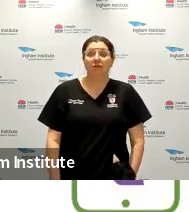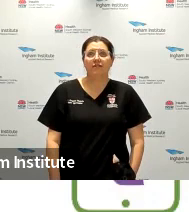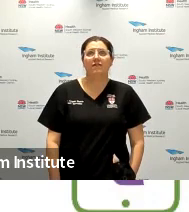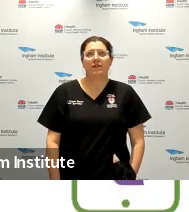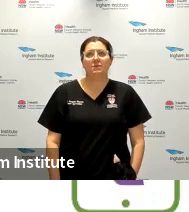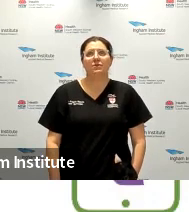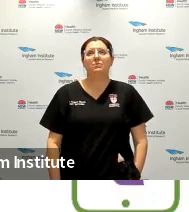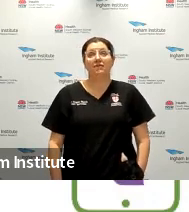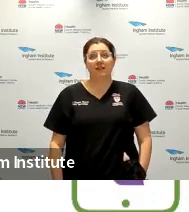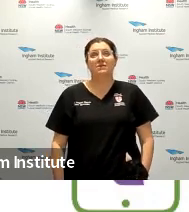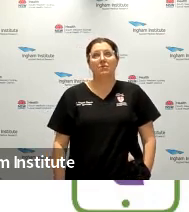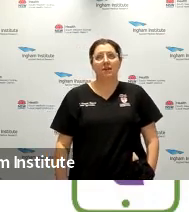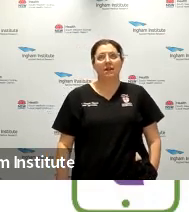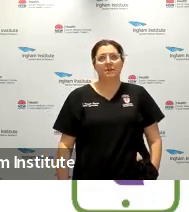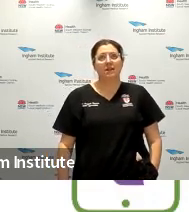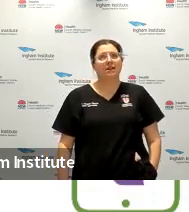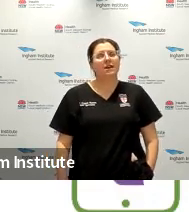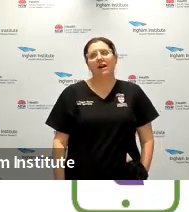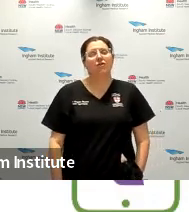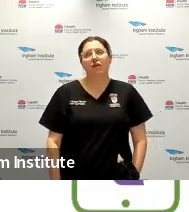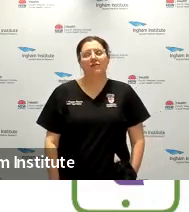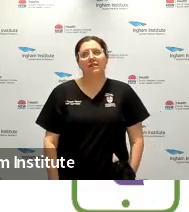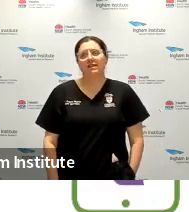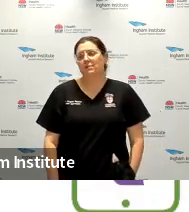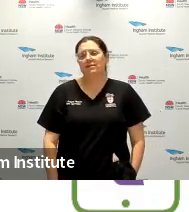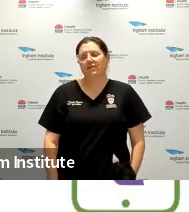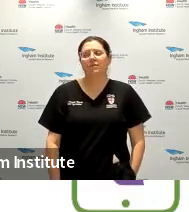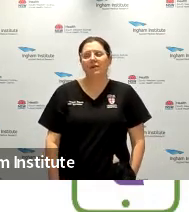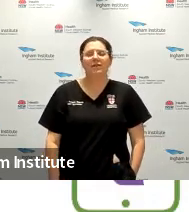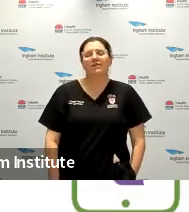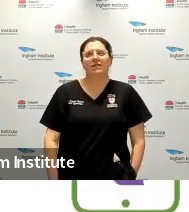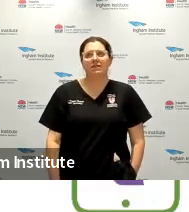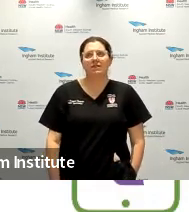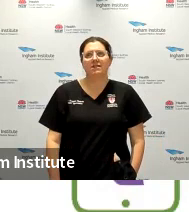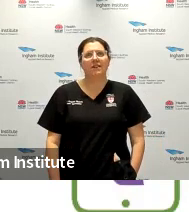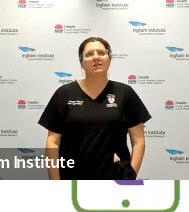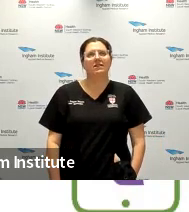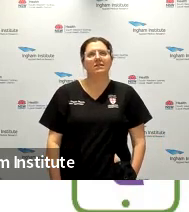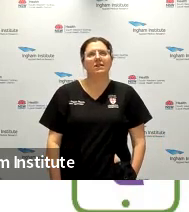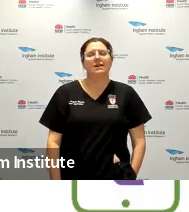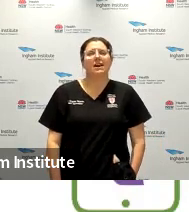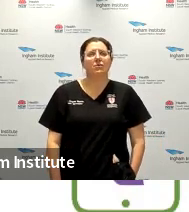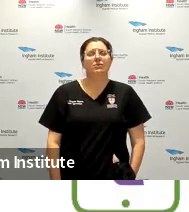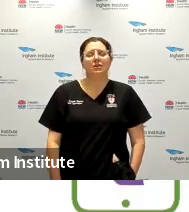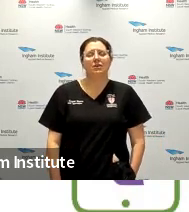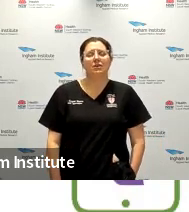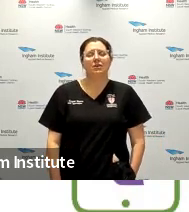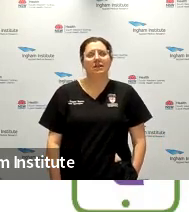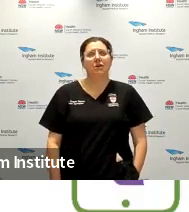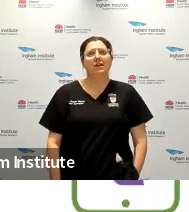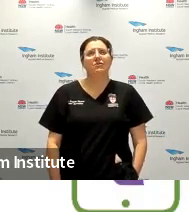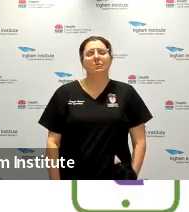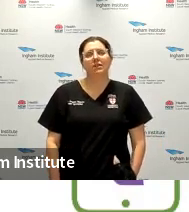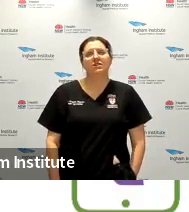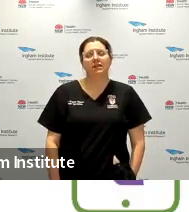who would qualify for aspirin to prevent preeclampsia are not offered the aspirin for a myriad of reasons that I've outlined. And also